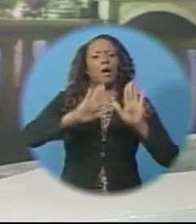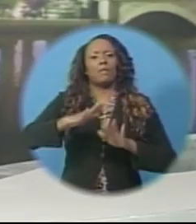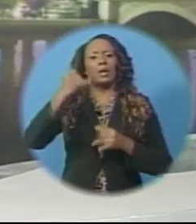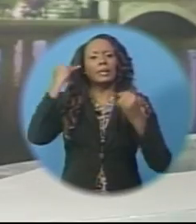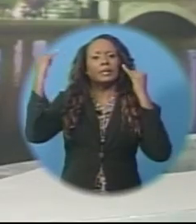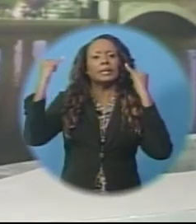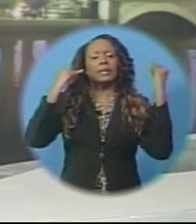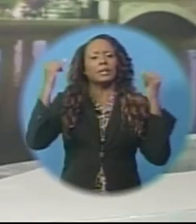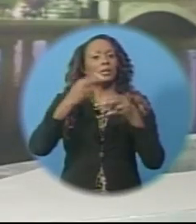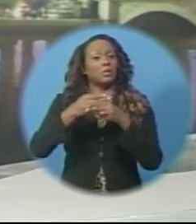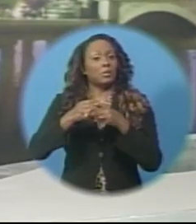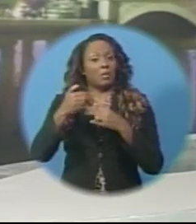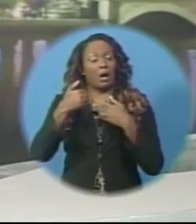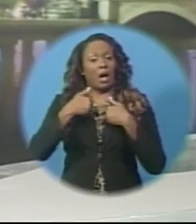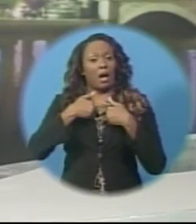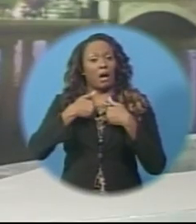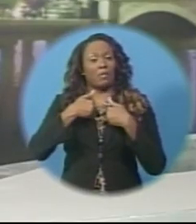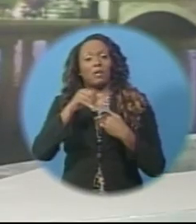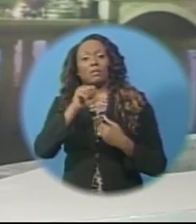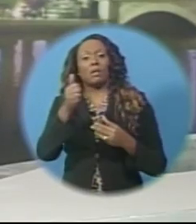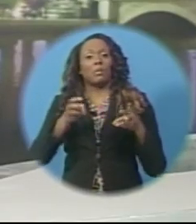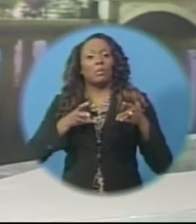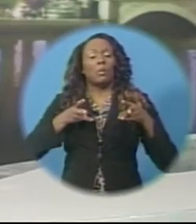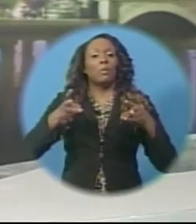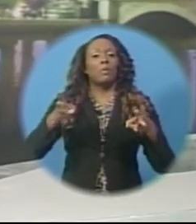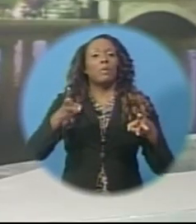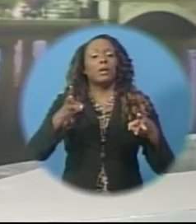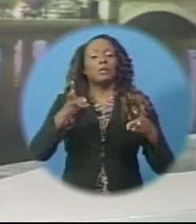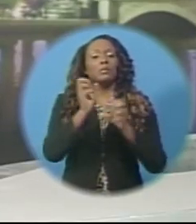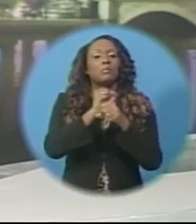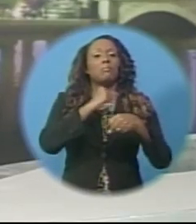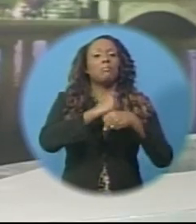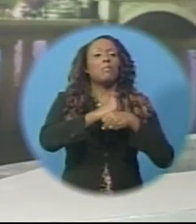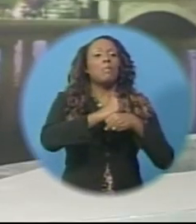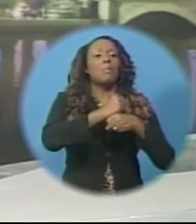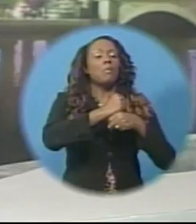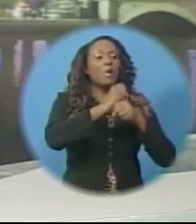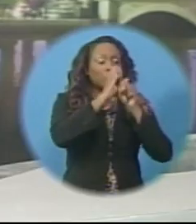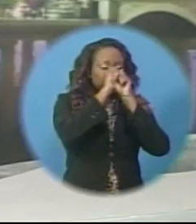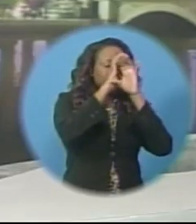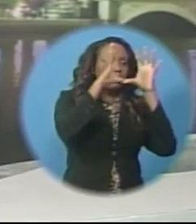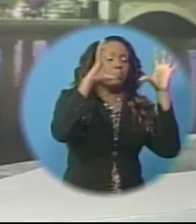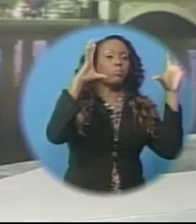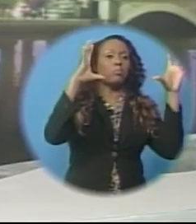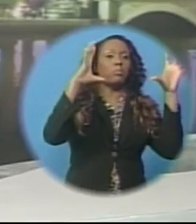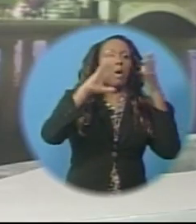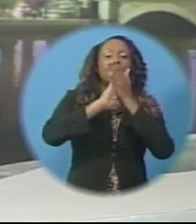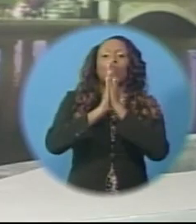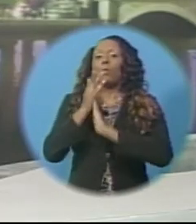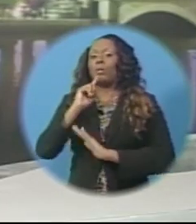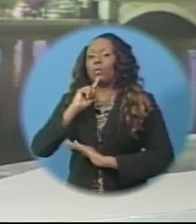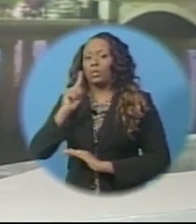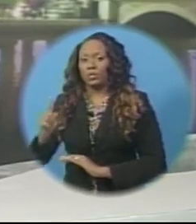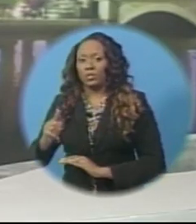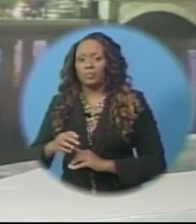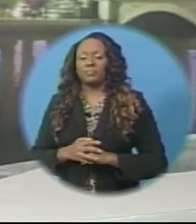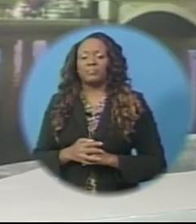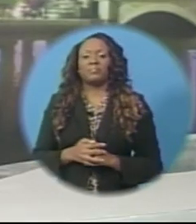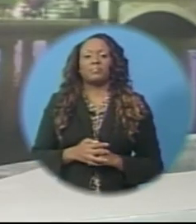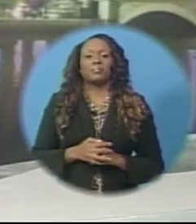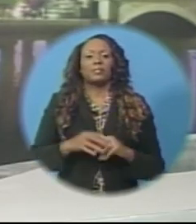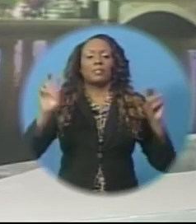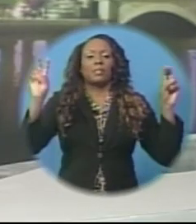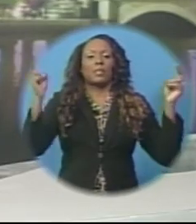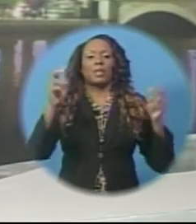get an additional avenue to bring their plans to fruition. 10 Habitat, a non-profit organization which focuses on